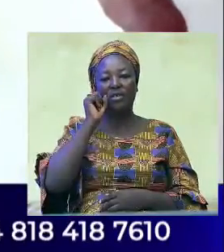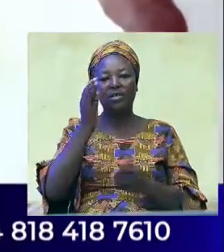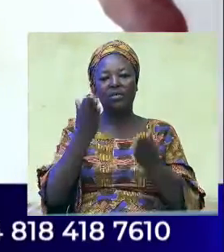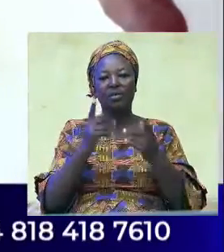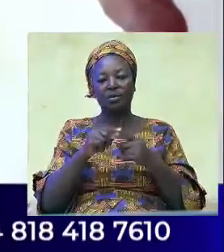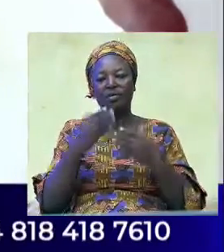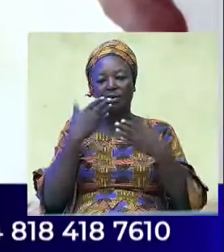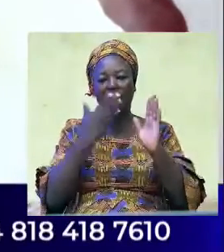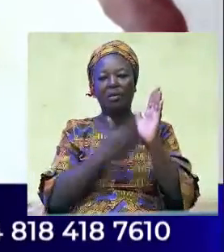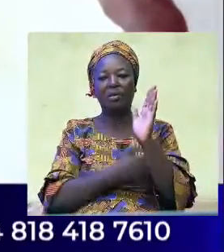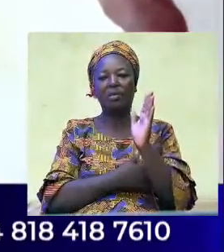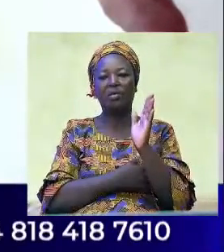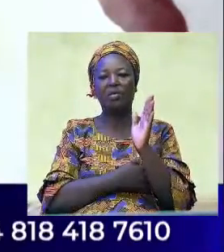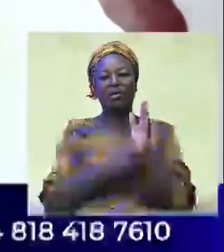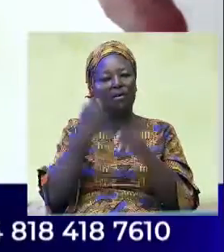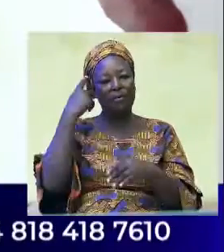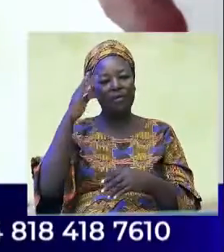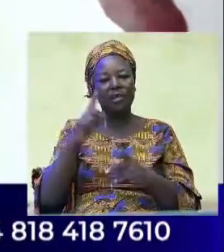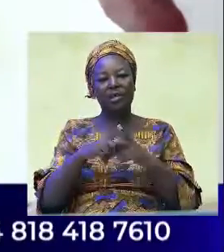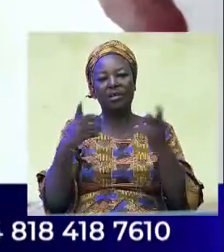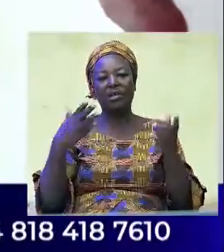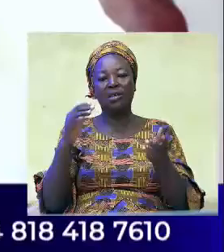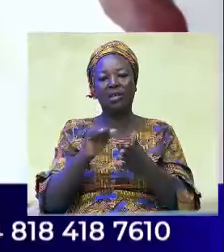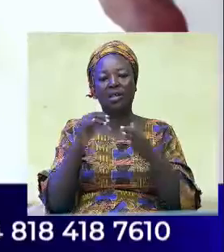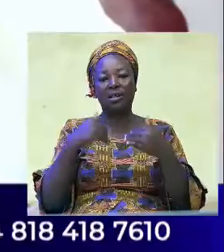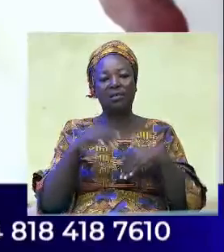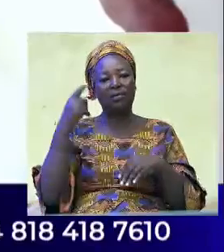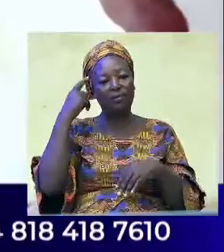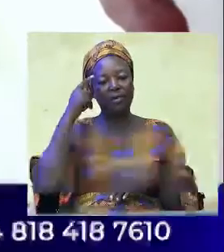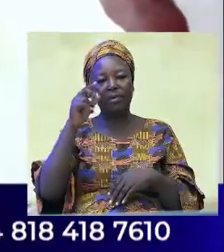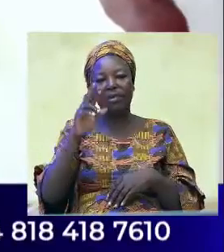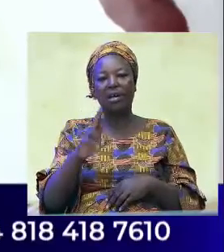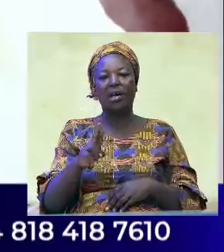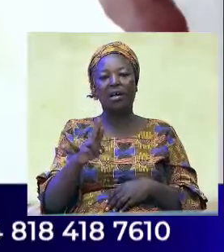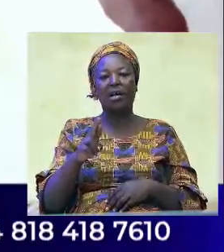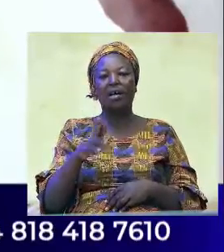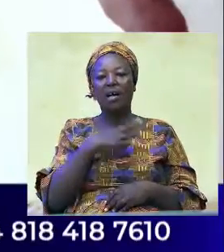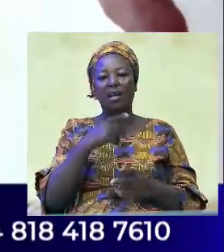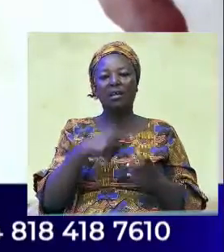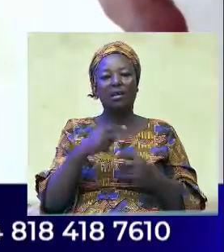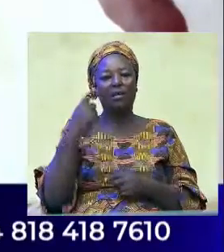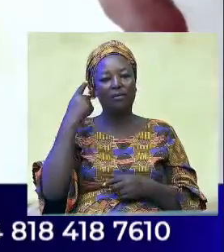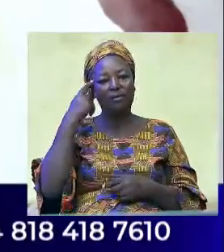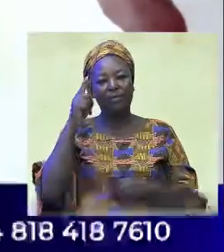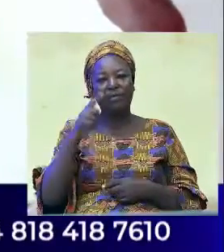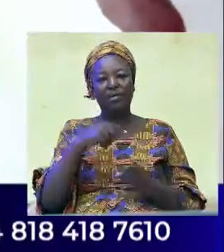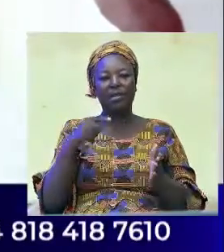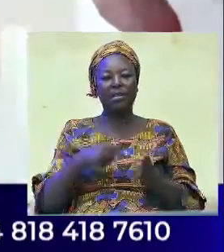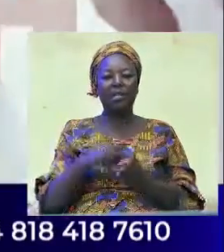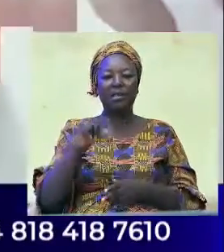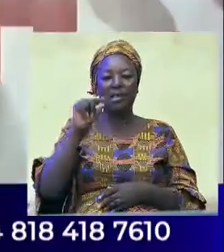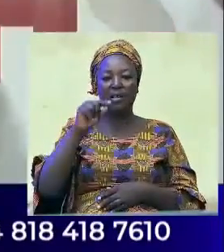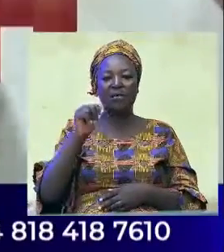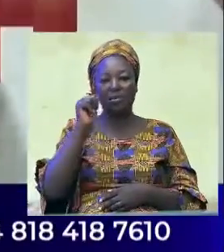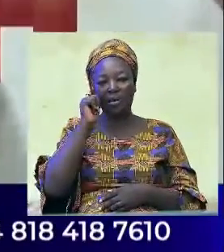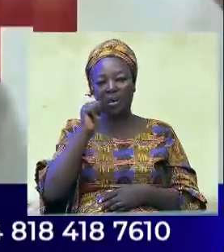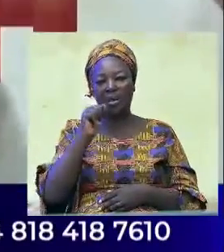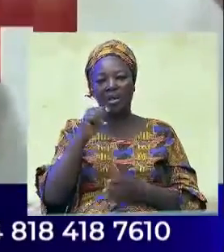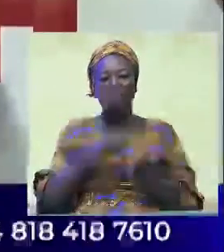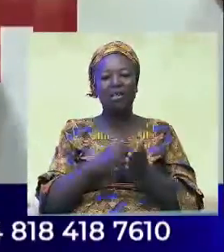region. I want to bless the name of the Lord for the great things that he has done for me and for this my little girl